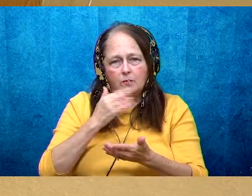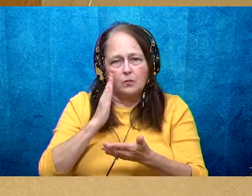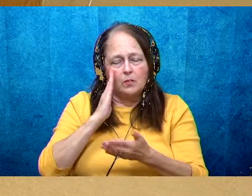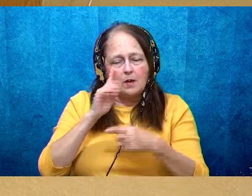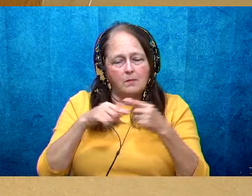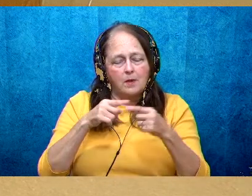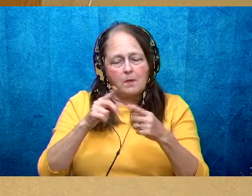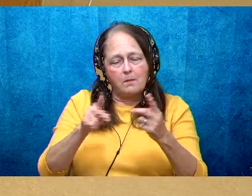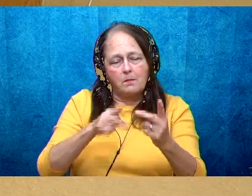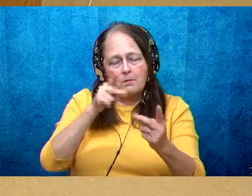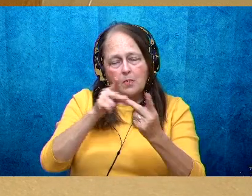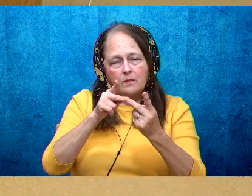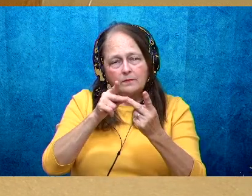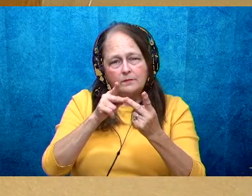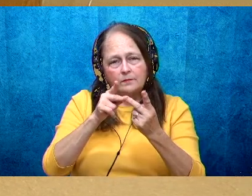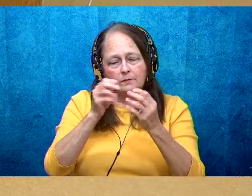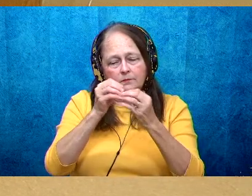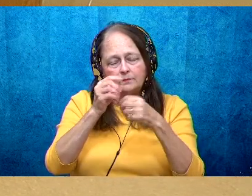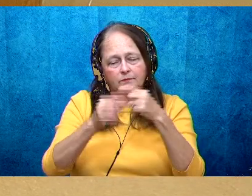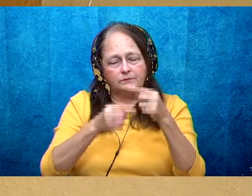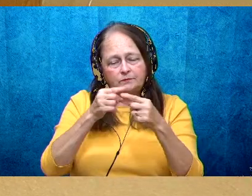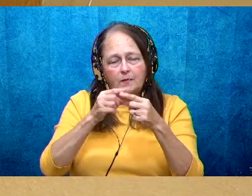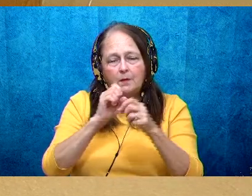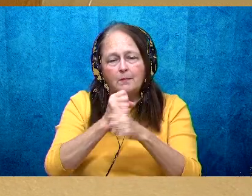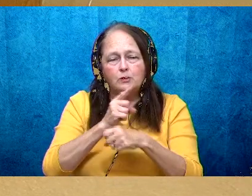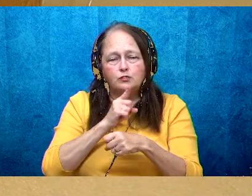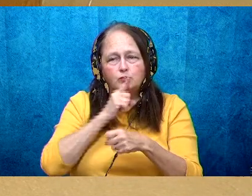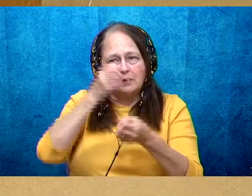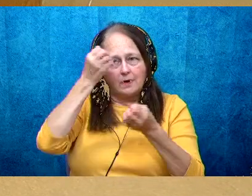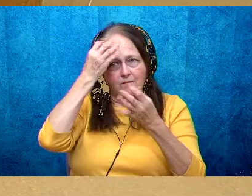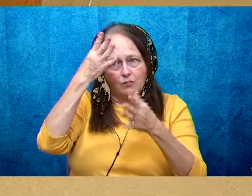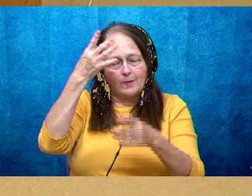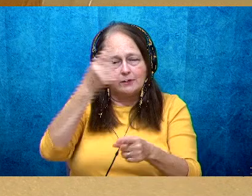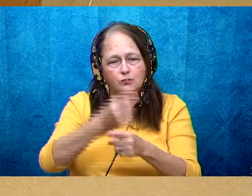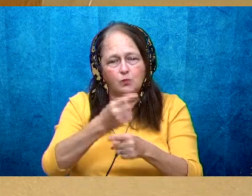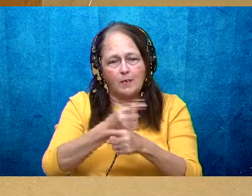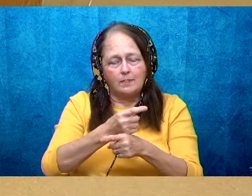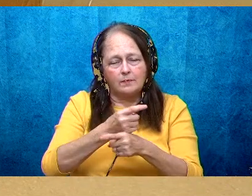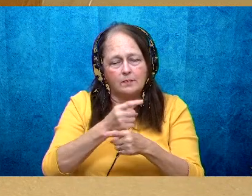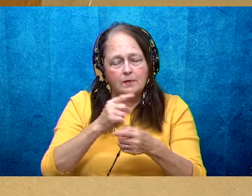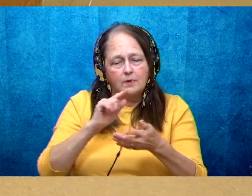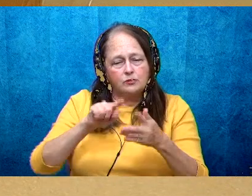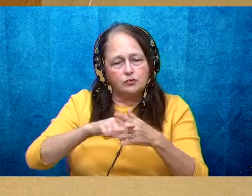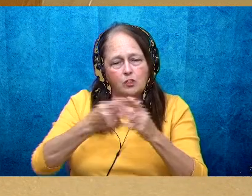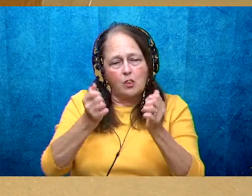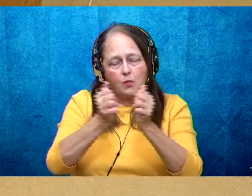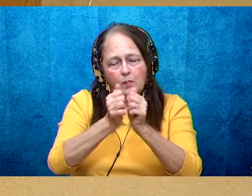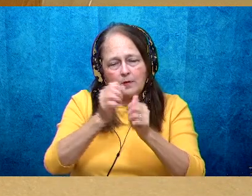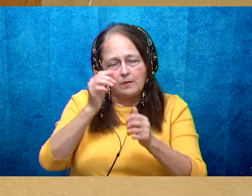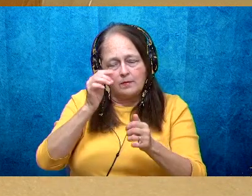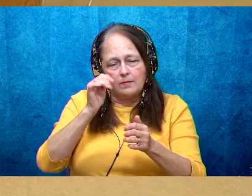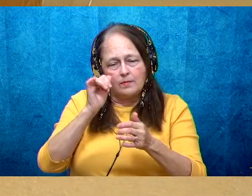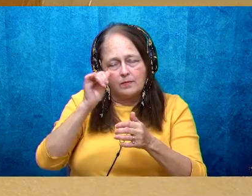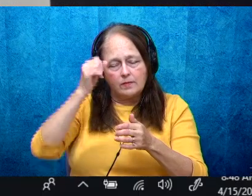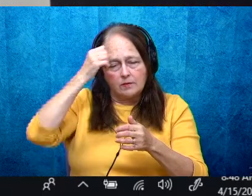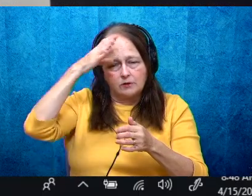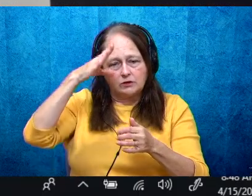about being perfect. It's more about making sure we get our information correct. So let's start with our sun in the middle.